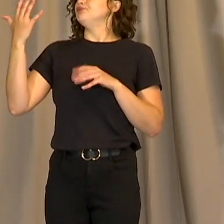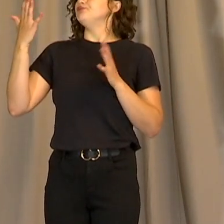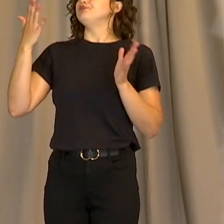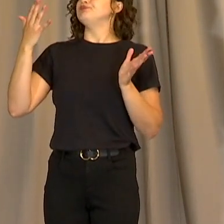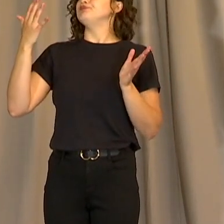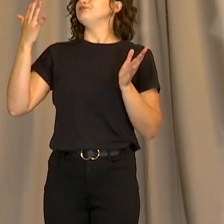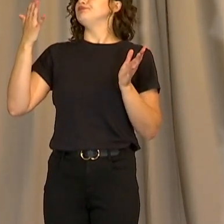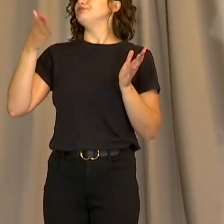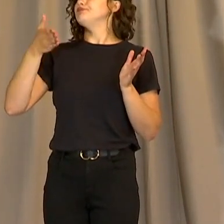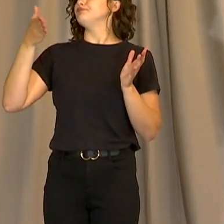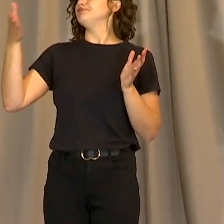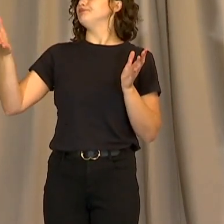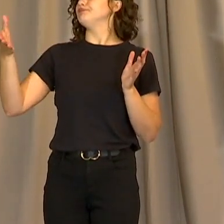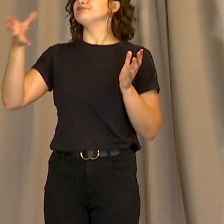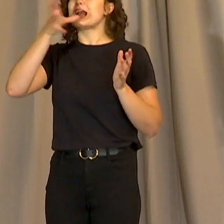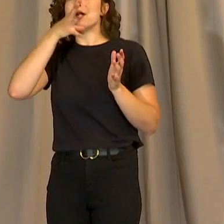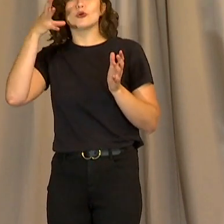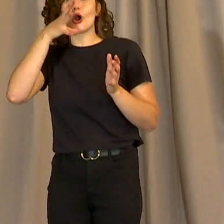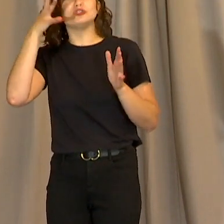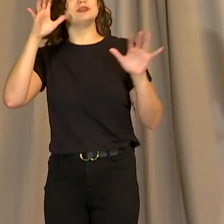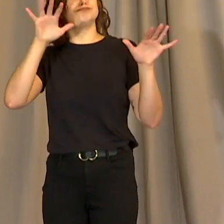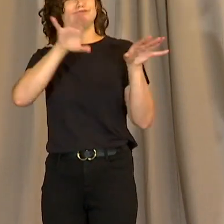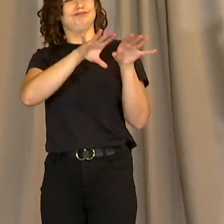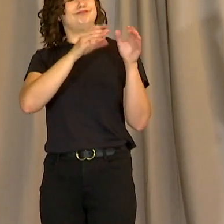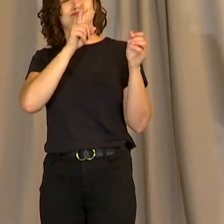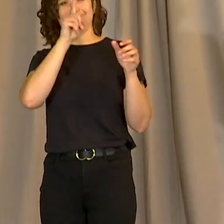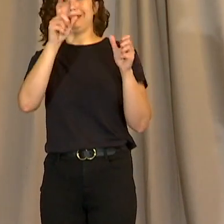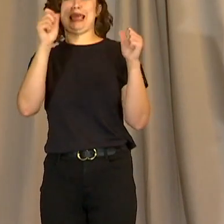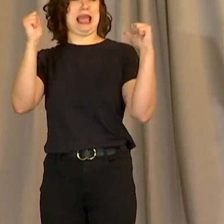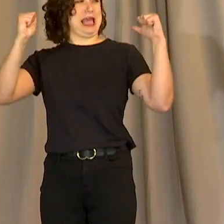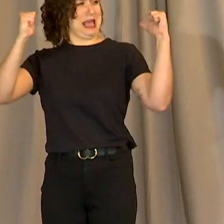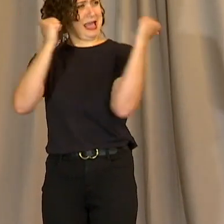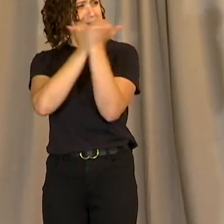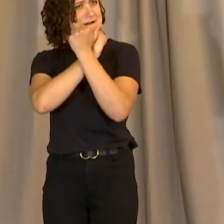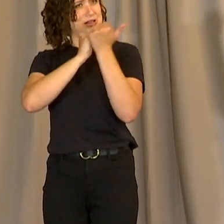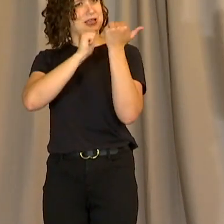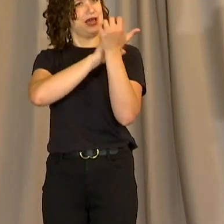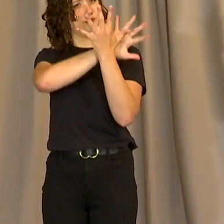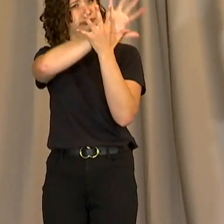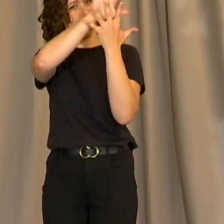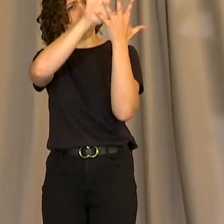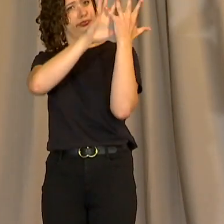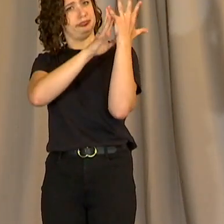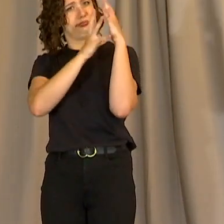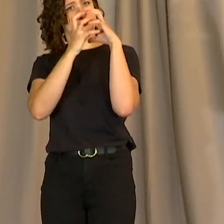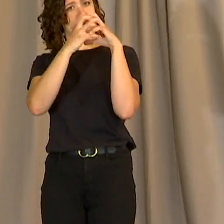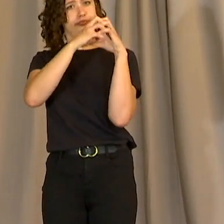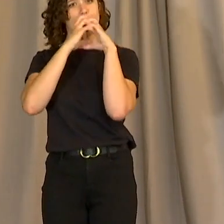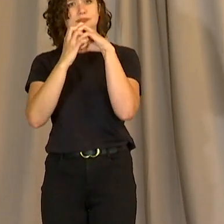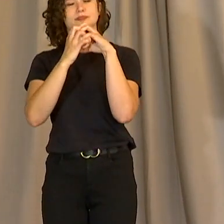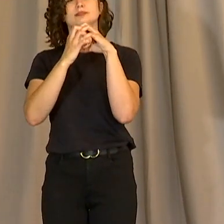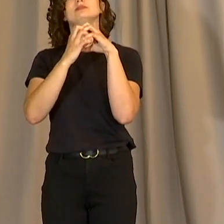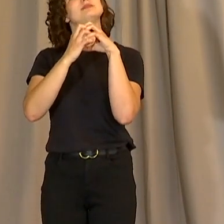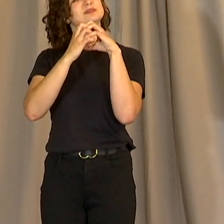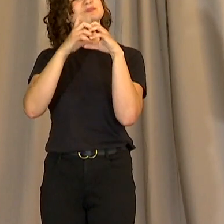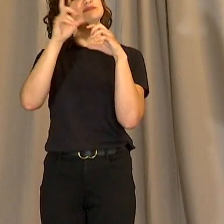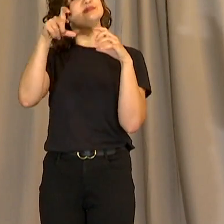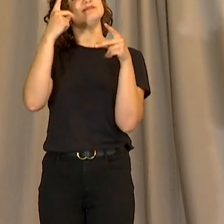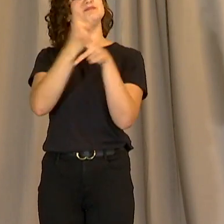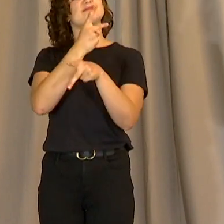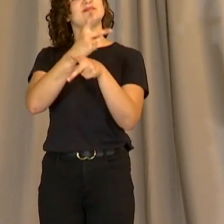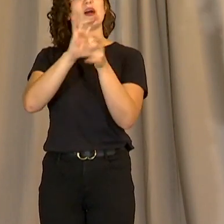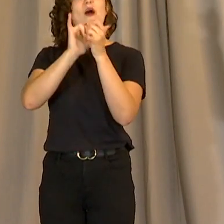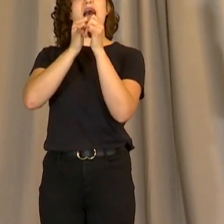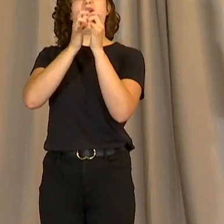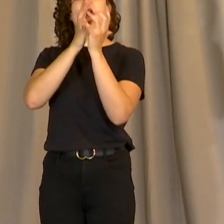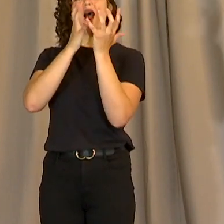with agriculture, right? Like all the intersectionalities, you have to figure out how you can make coalition with this. And I think that